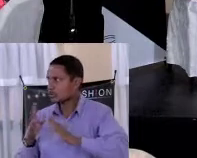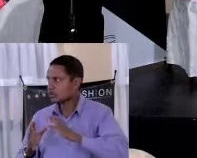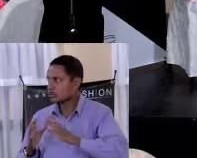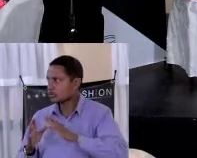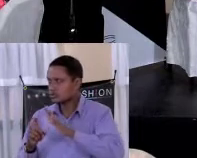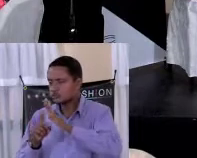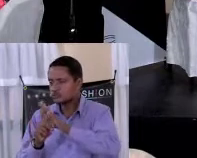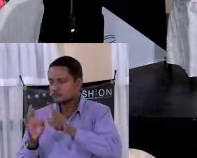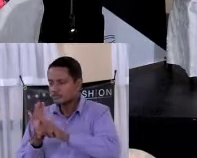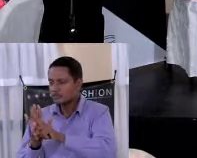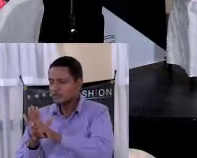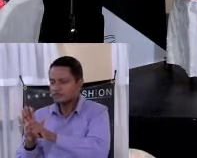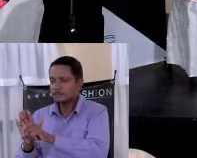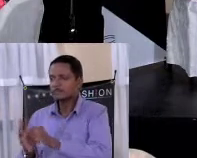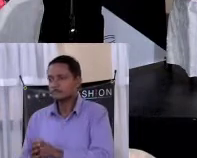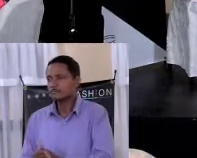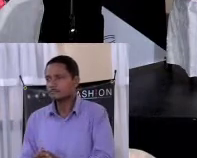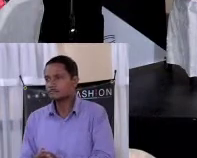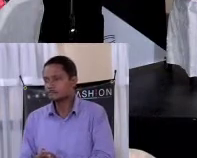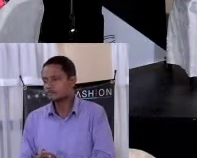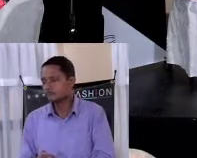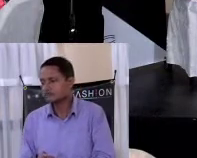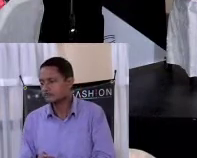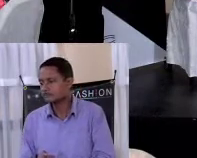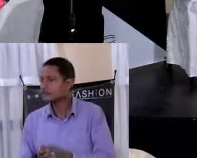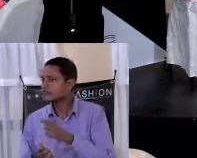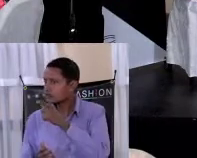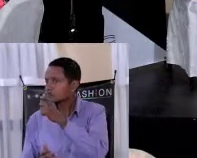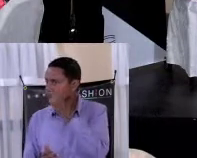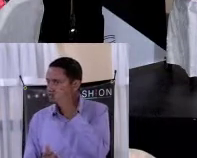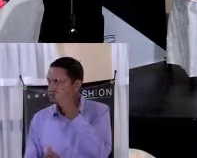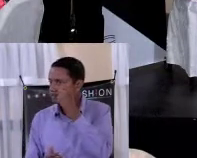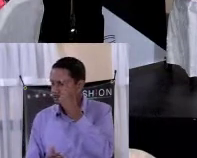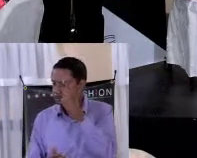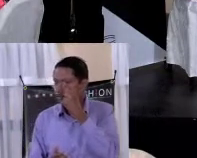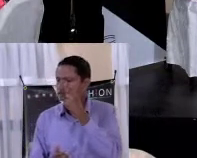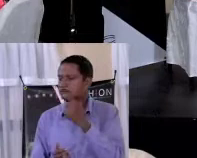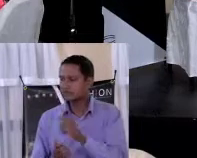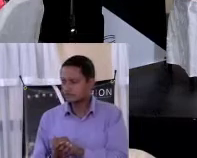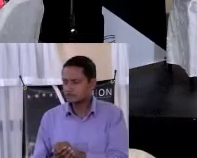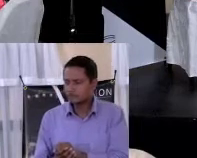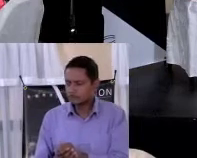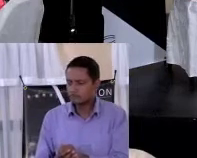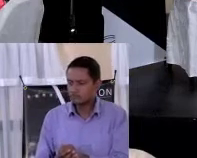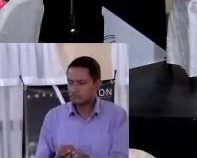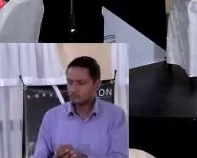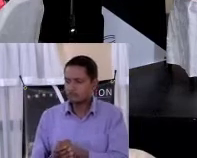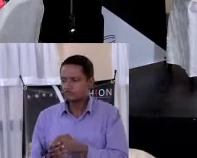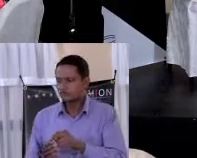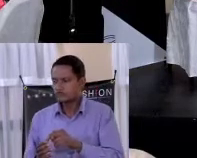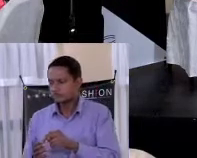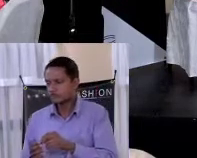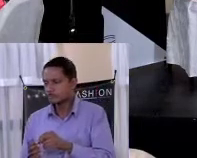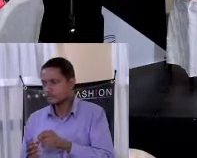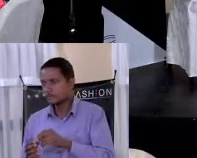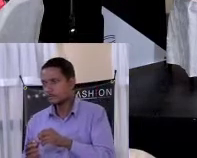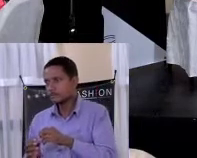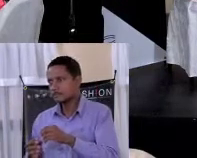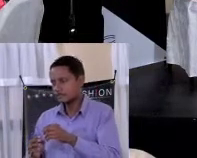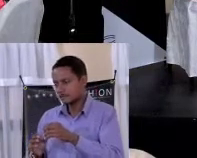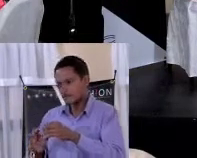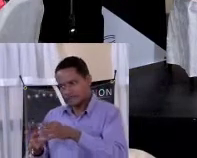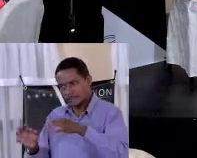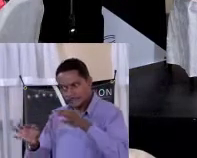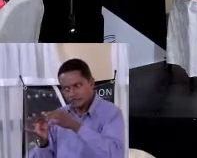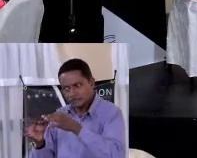the Bible, and understand that you then need to take the trends and interpret it based on your aesthetic,